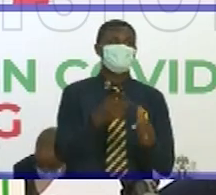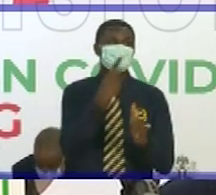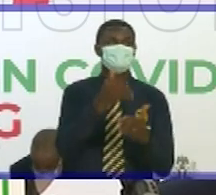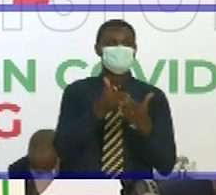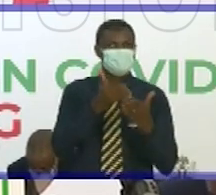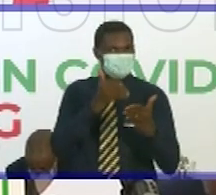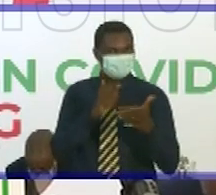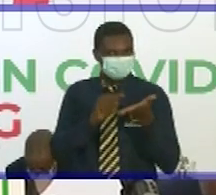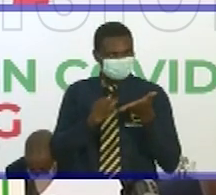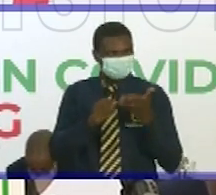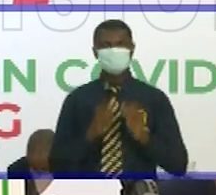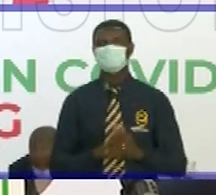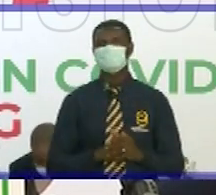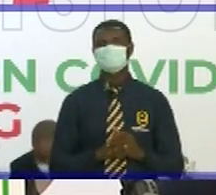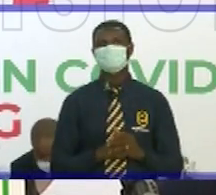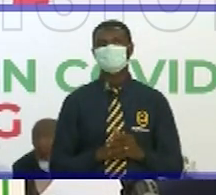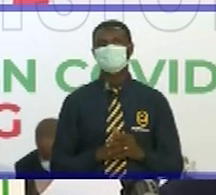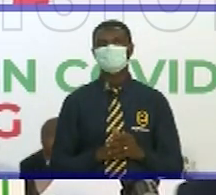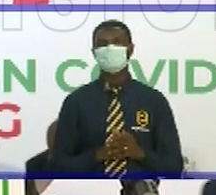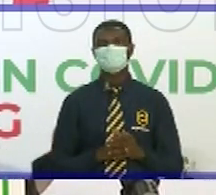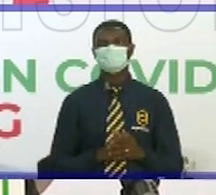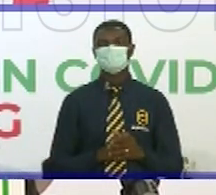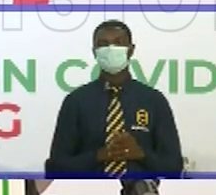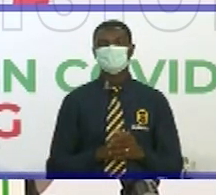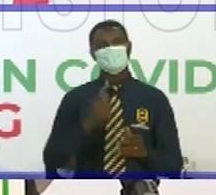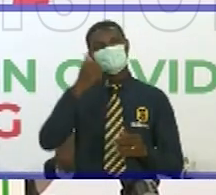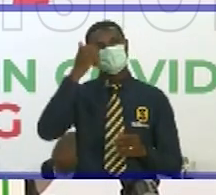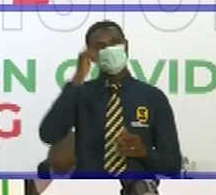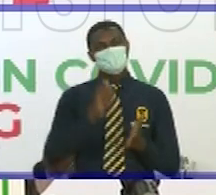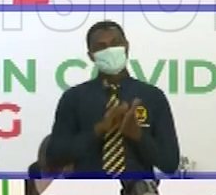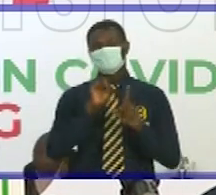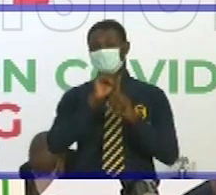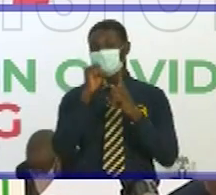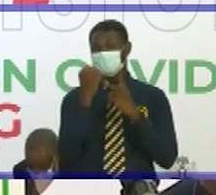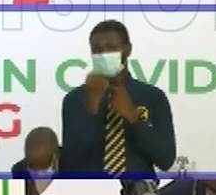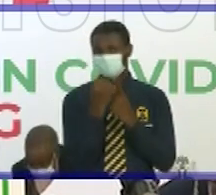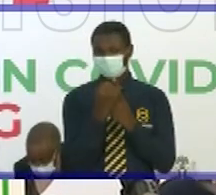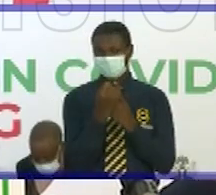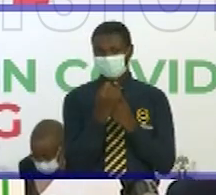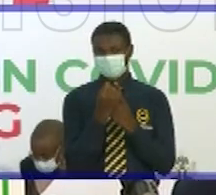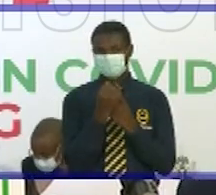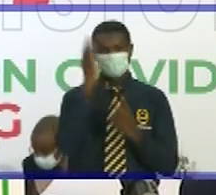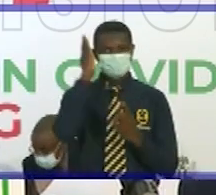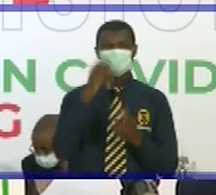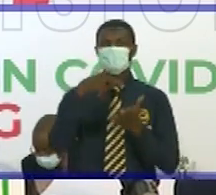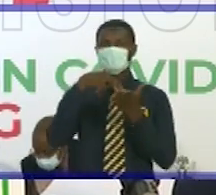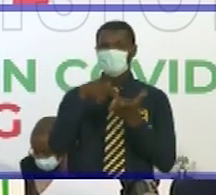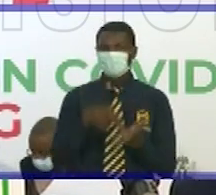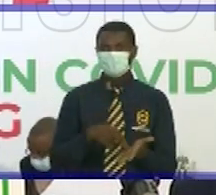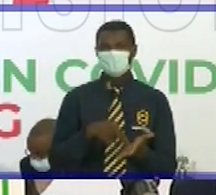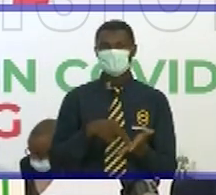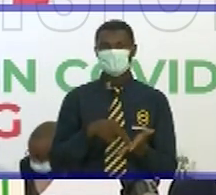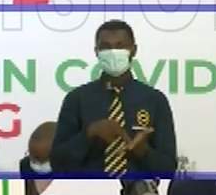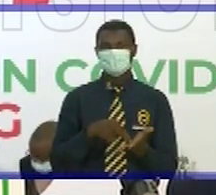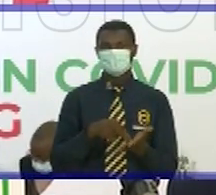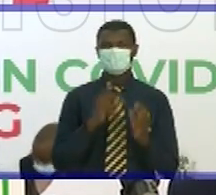ni iru igba be yen o di dandan ko je pe ayewo ta le fi mo yen